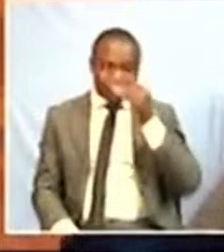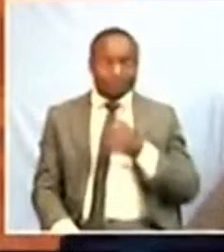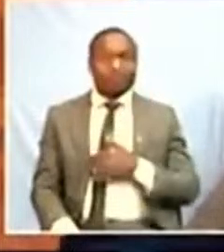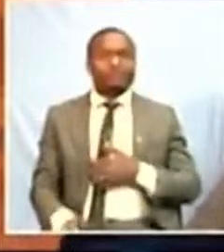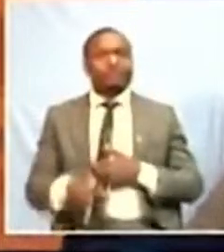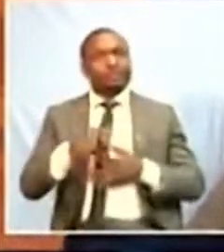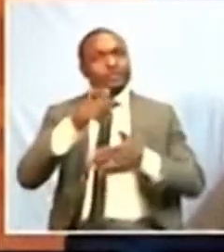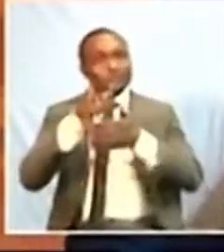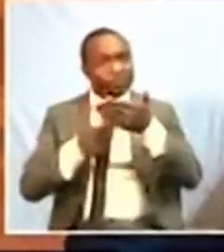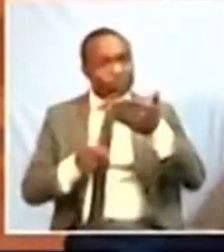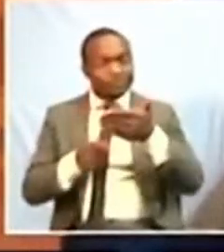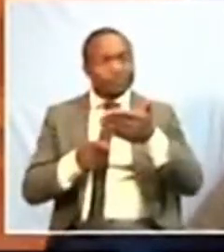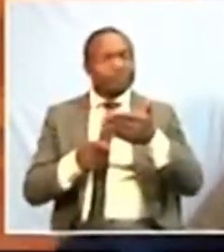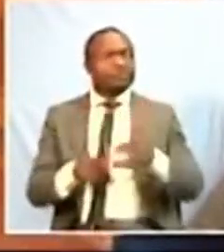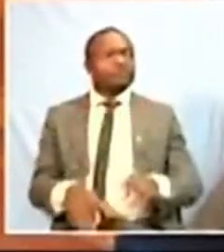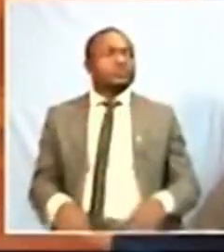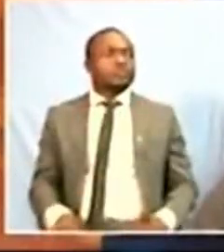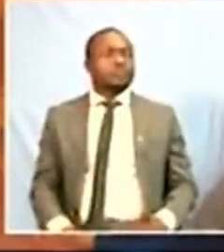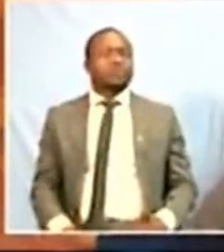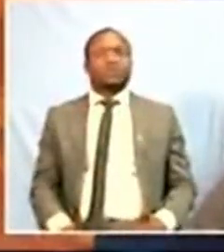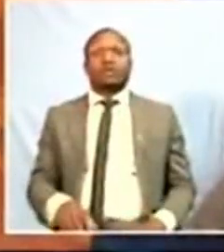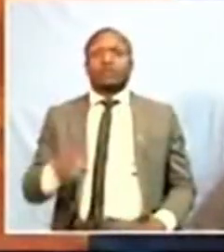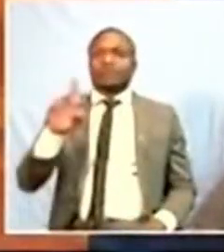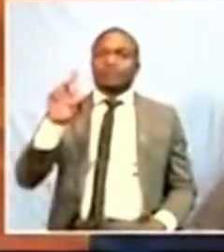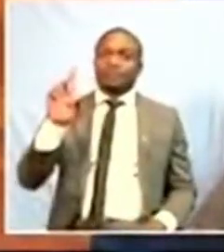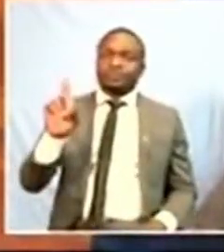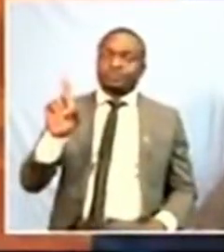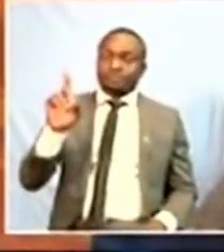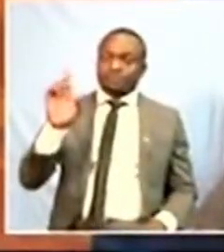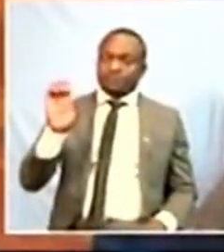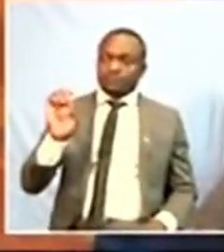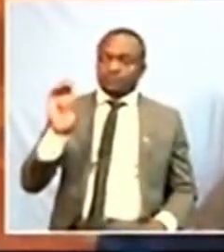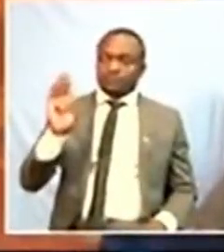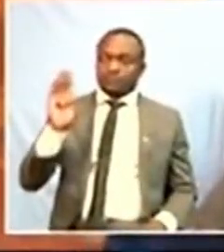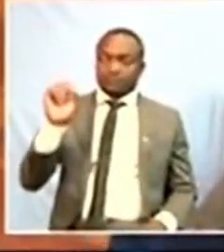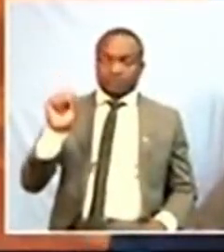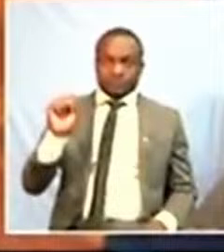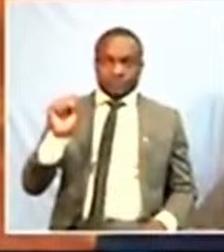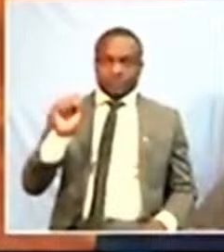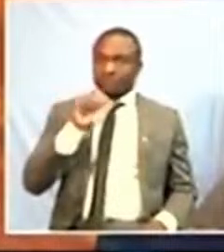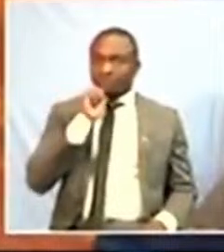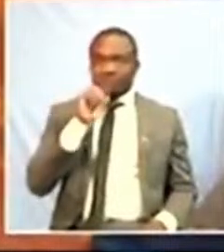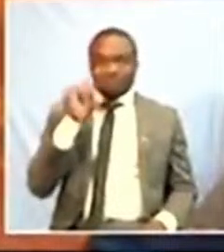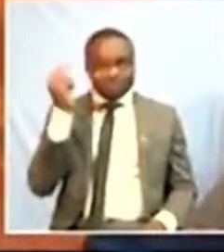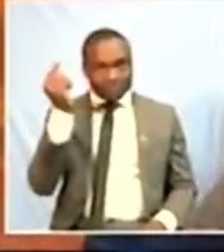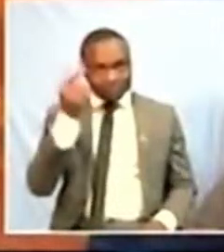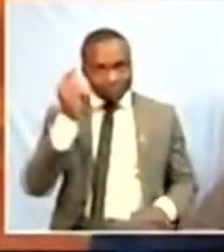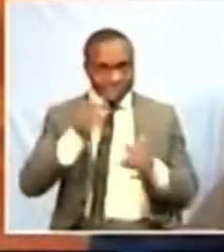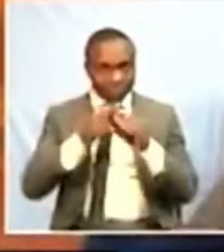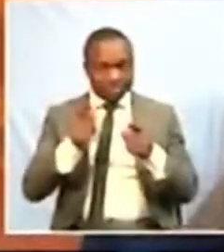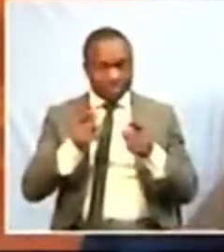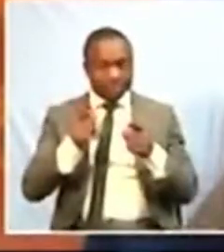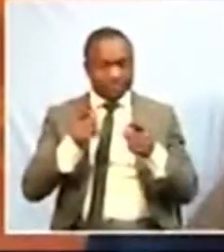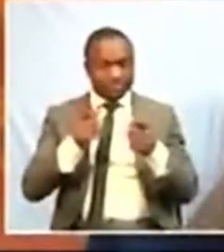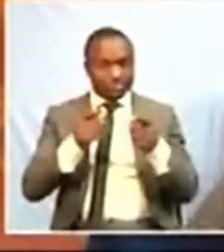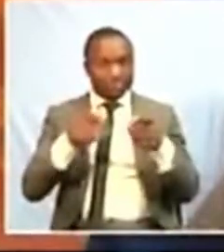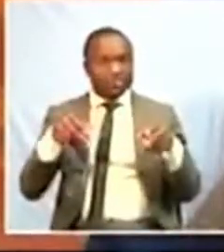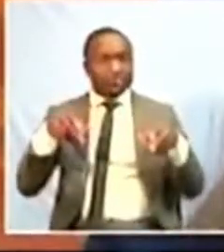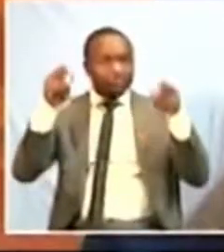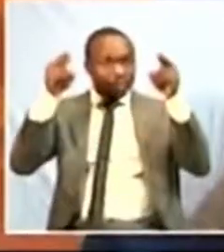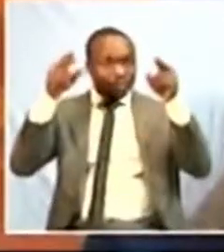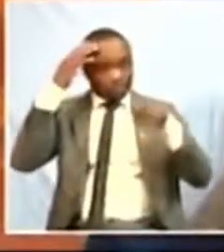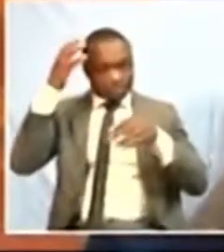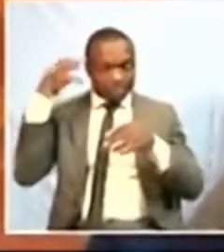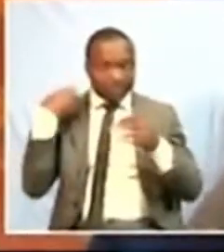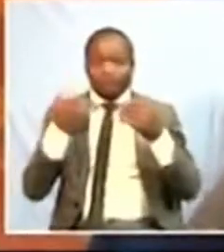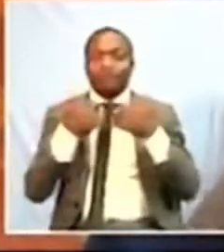What actually came from Debs did not even come from Debs alone. It was actually coming from higher authorities, and we have